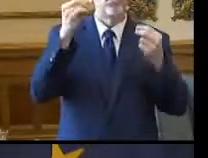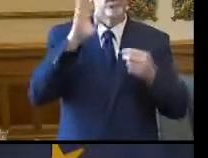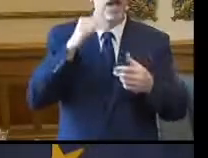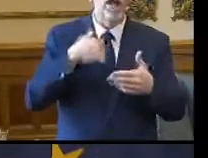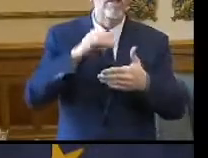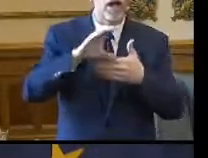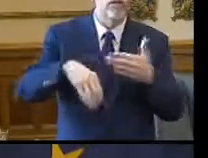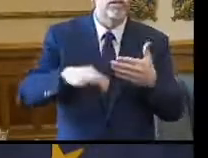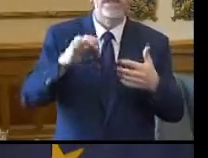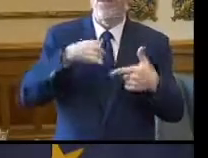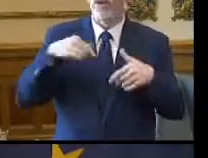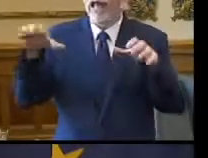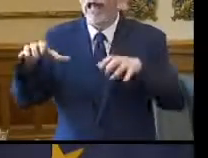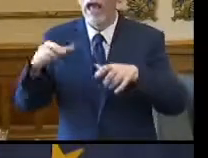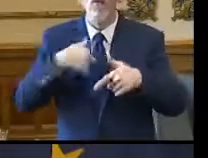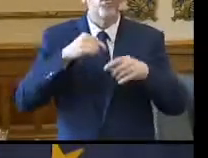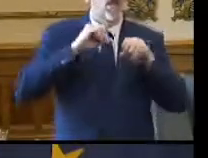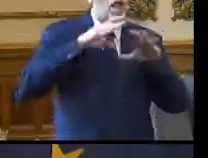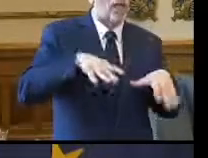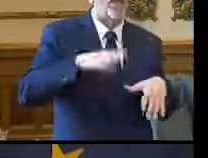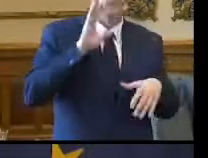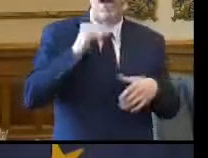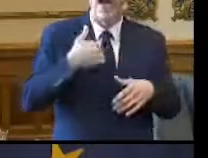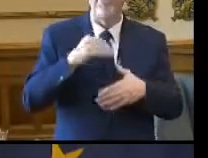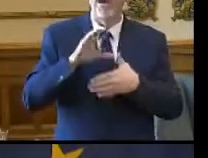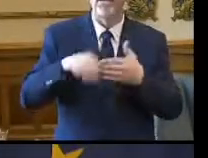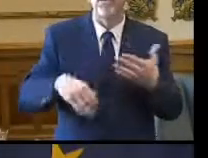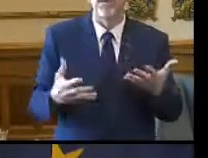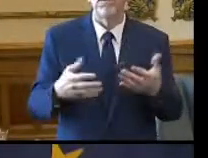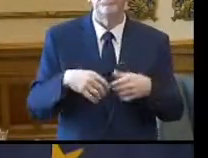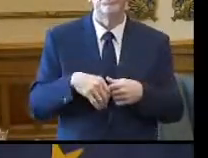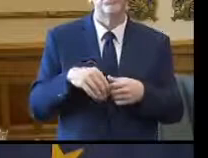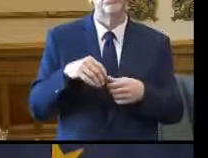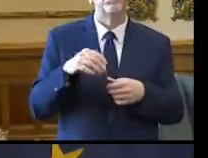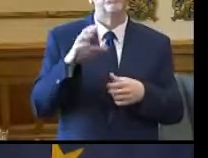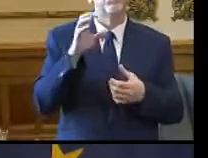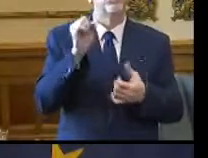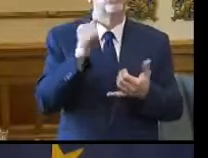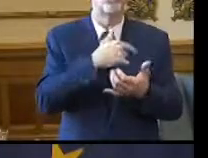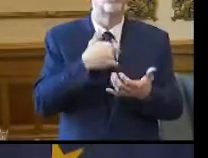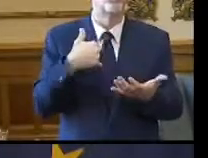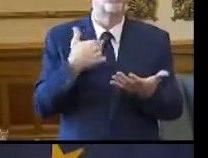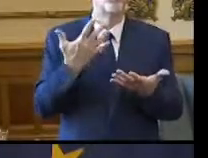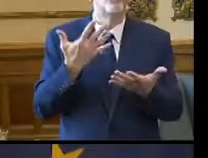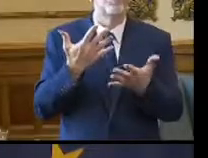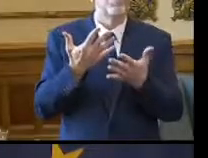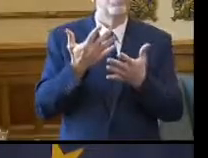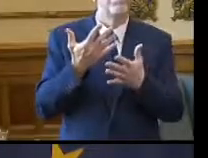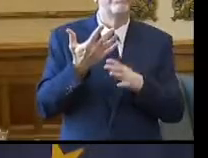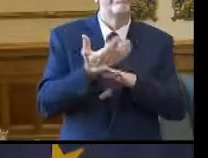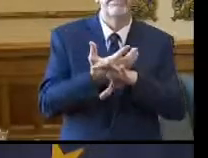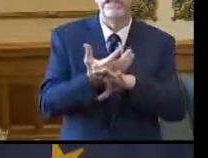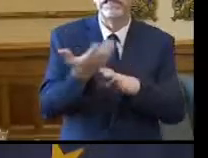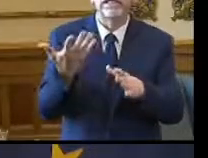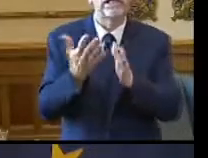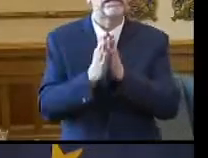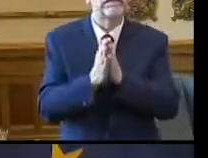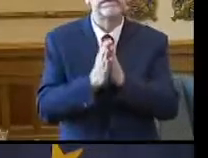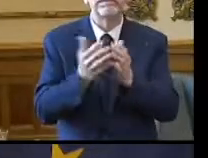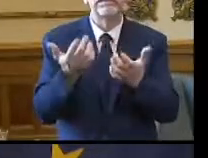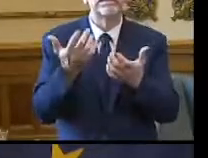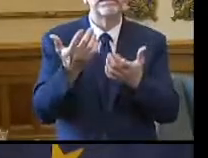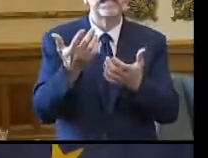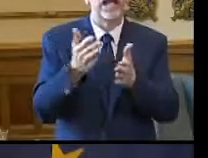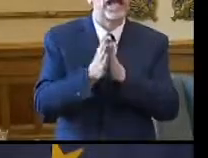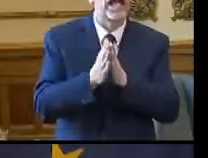Of course, remember, for specifics, though, about your own health, make sure you check with your doctor. Yes, absolutely. We want to introduce our panelists tonight.